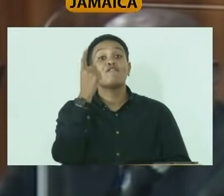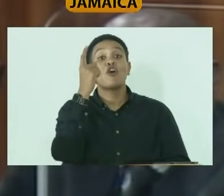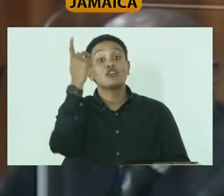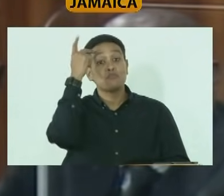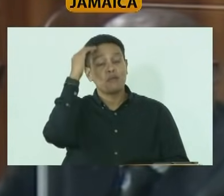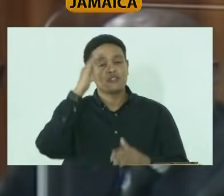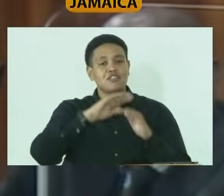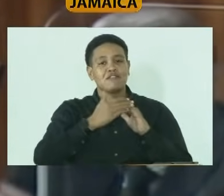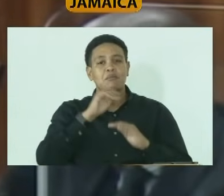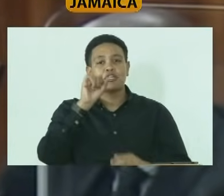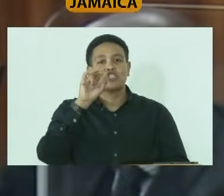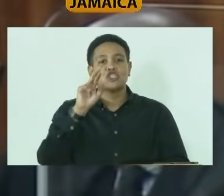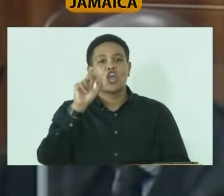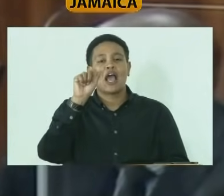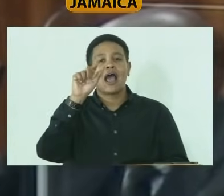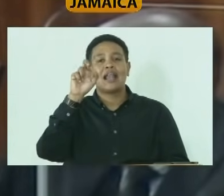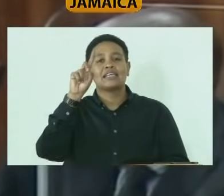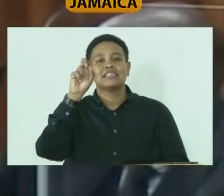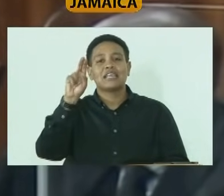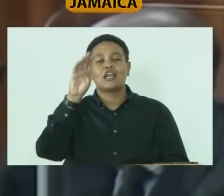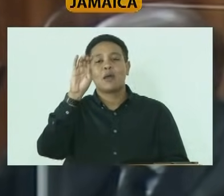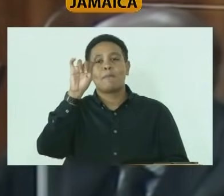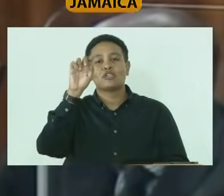Alexander Bustamante.